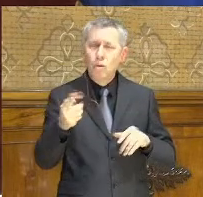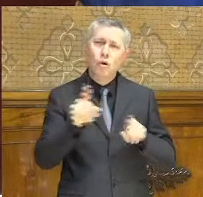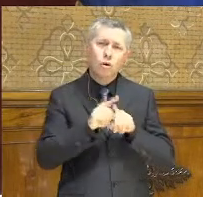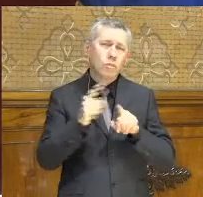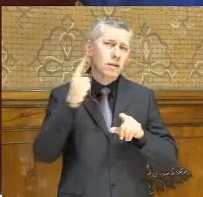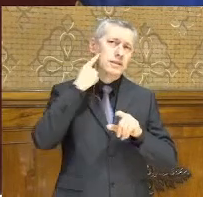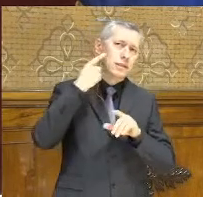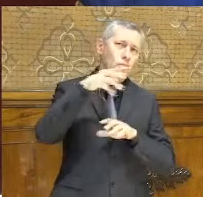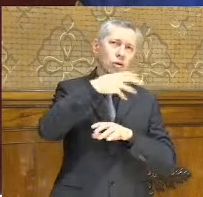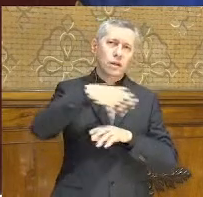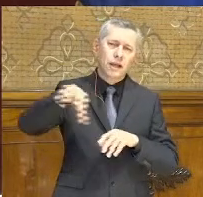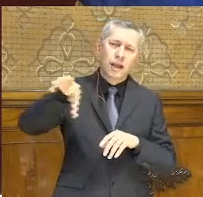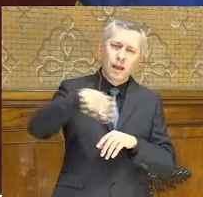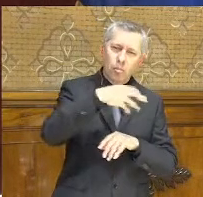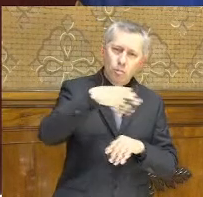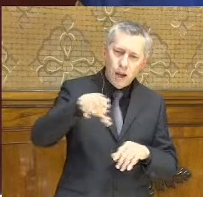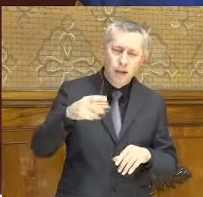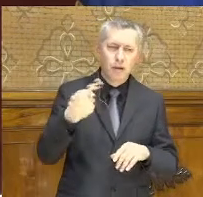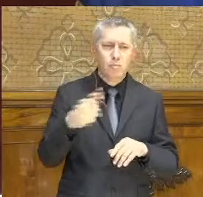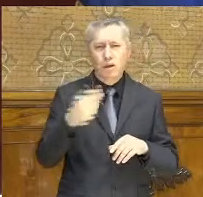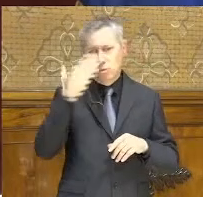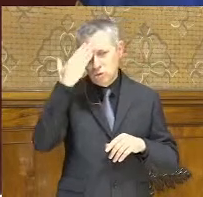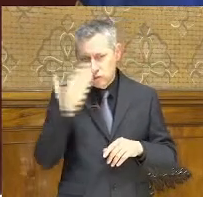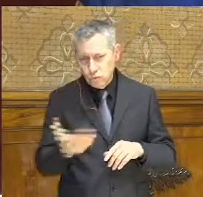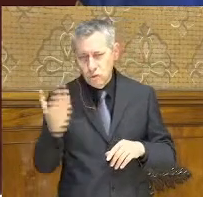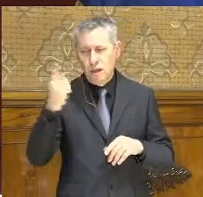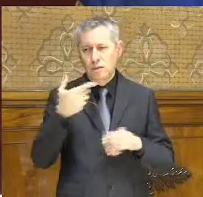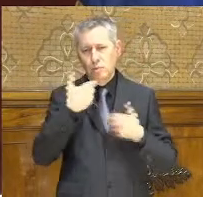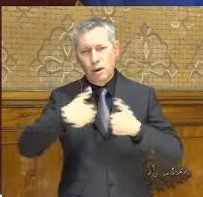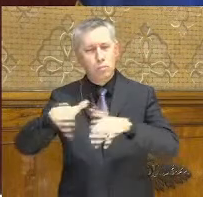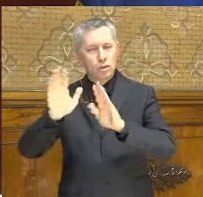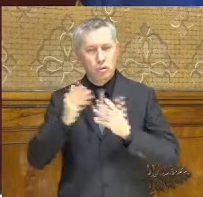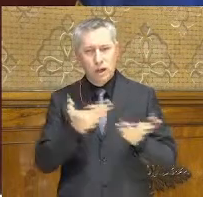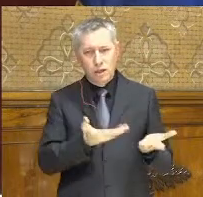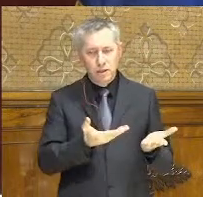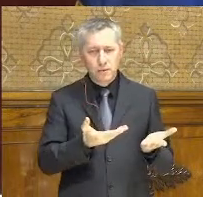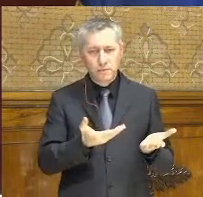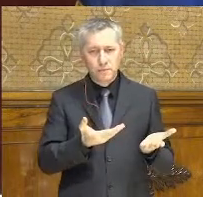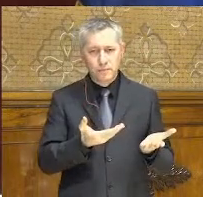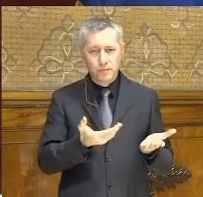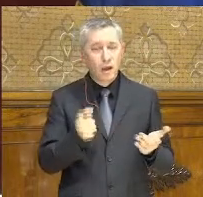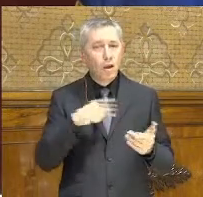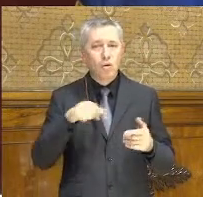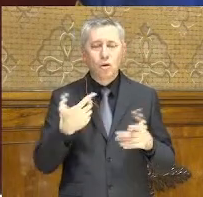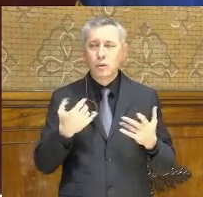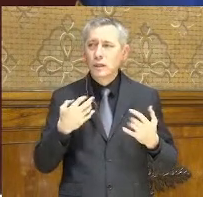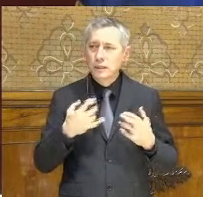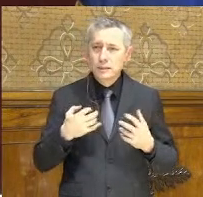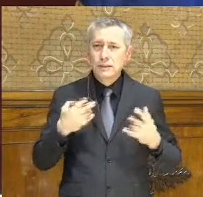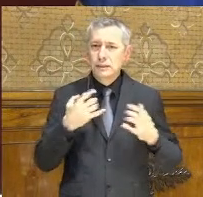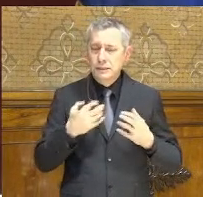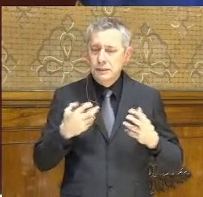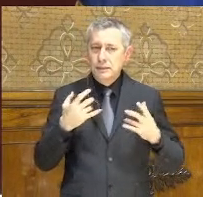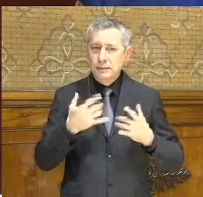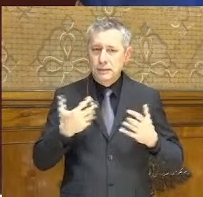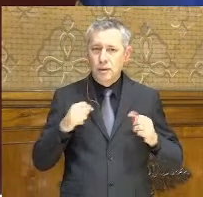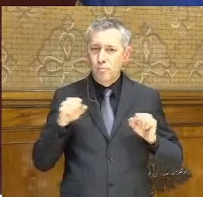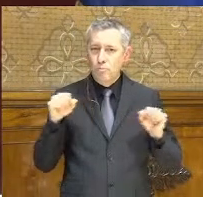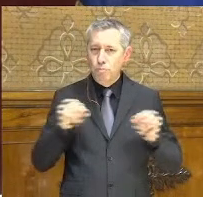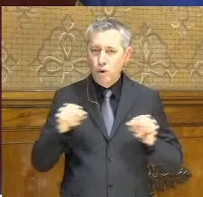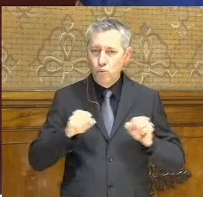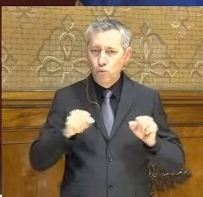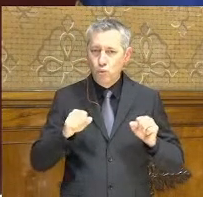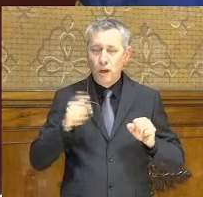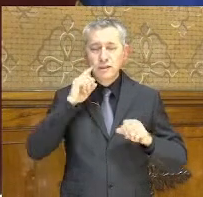luckless, the abandoned and forsaken. We live, of course, with the suspended fear that unless the international